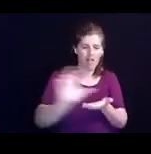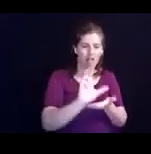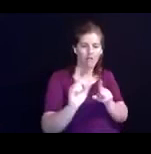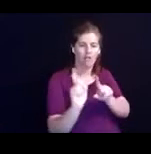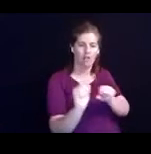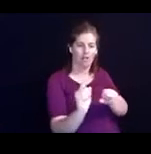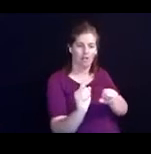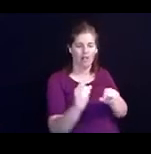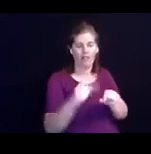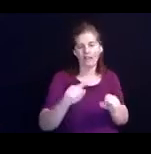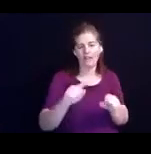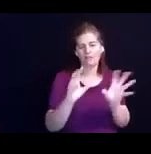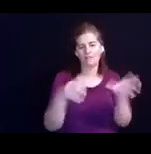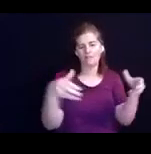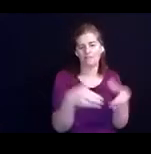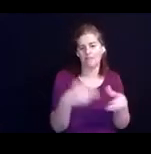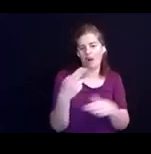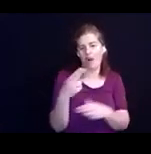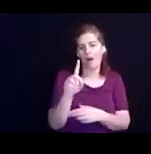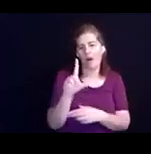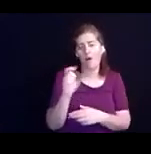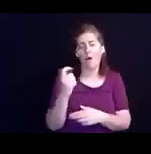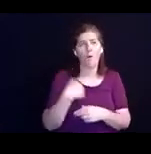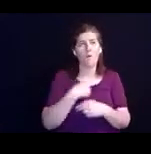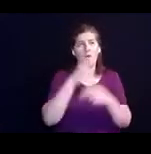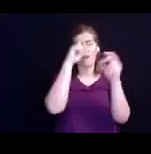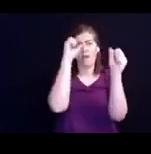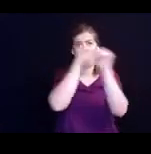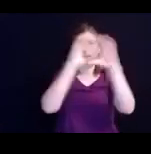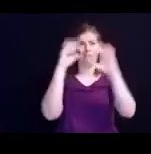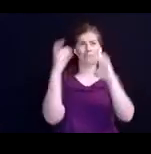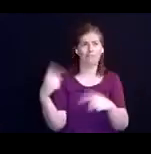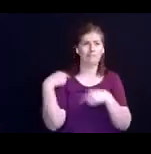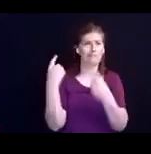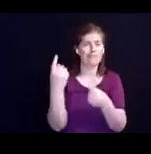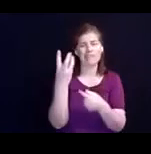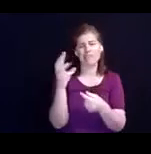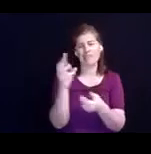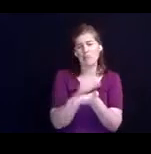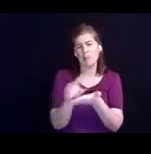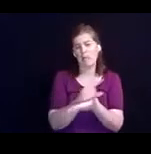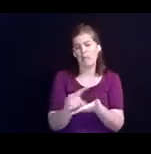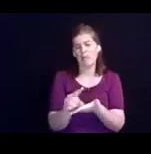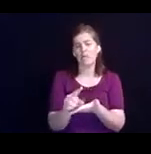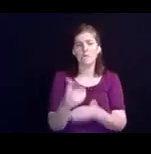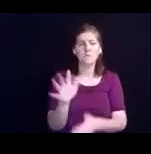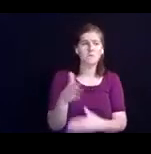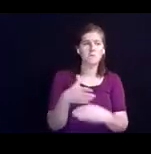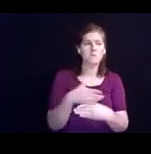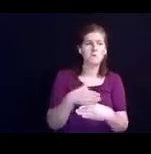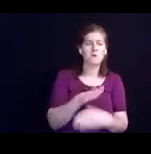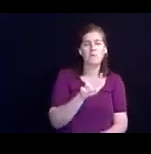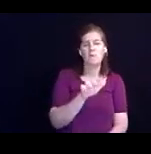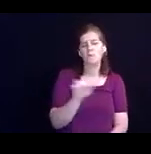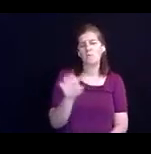these huddles. We imagine that over the course of the 16 weeks that we'll have somewhere between 3 and 4